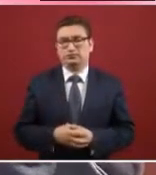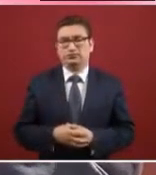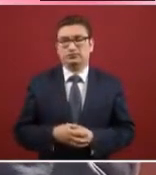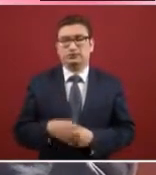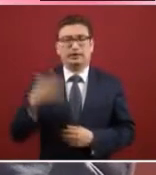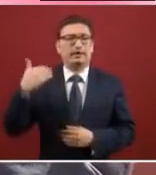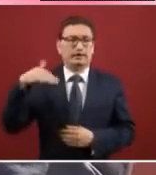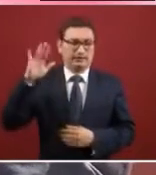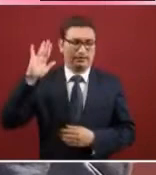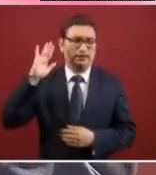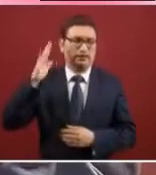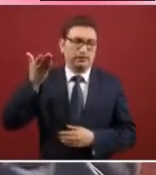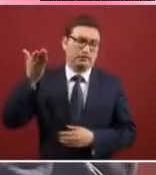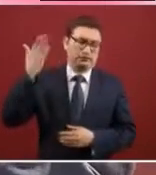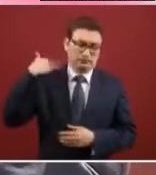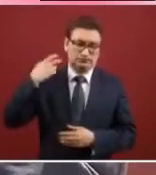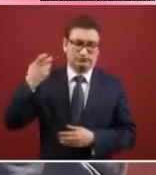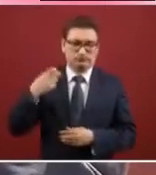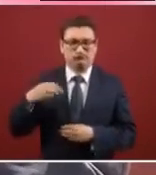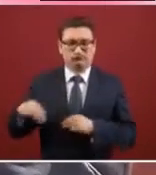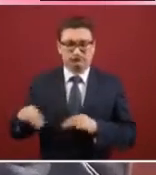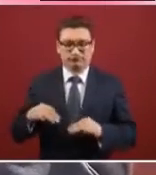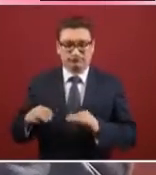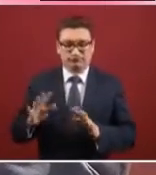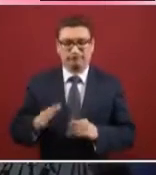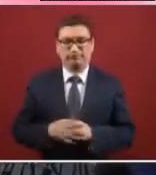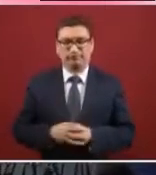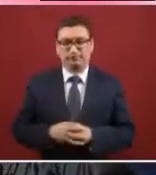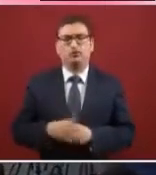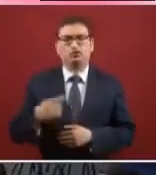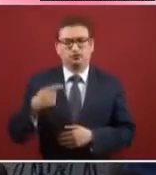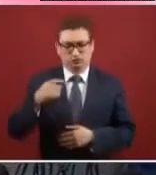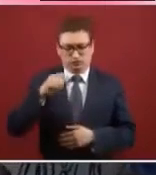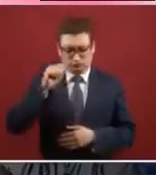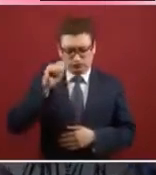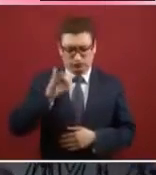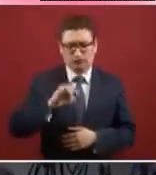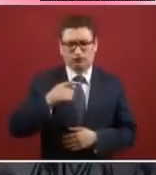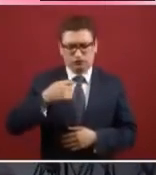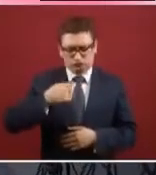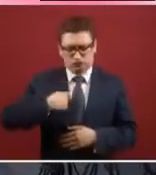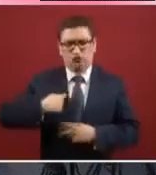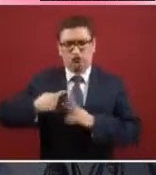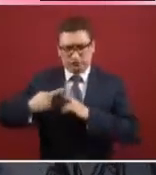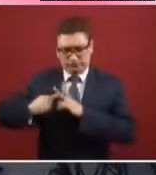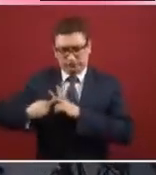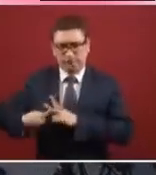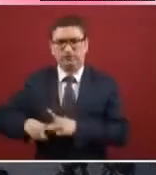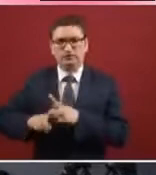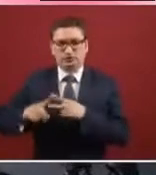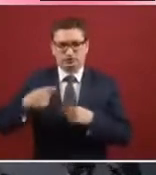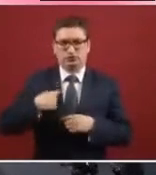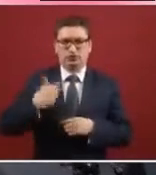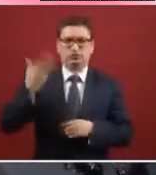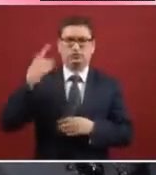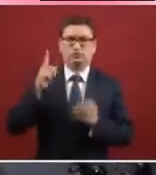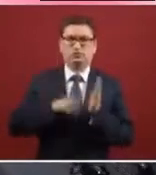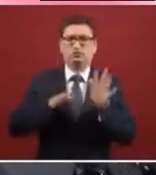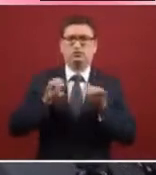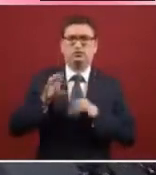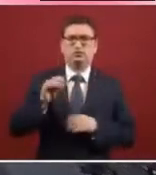inició. That's what initiated the movement and I initiated it in